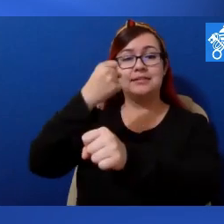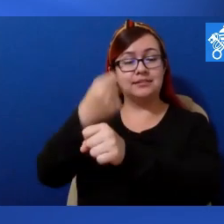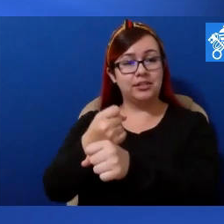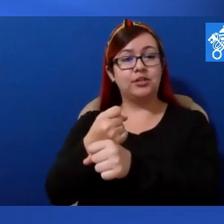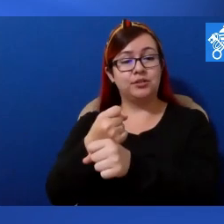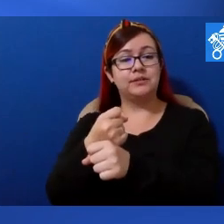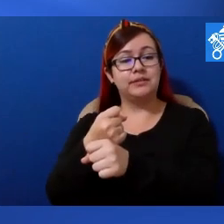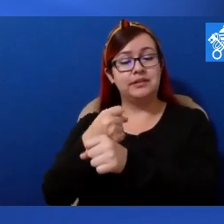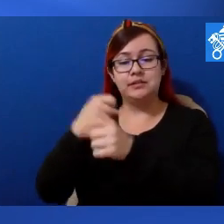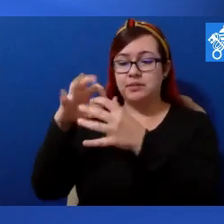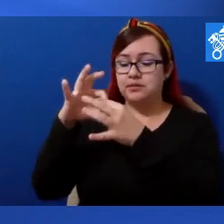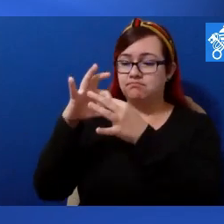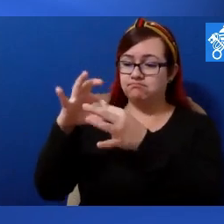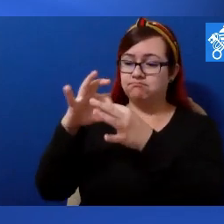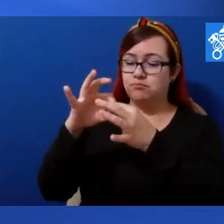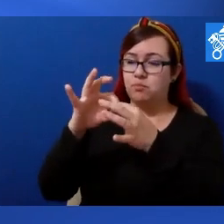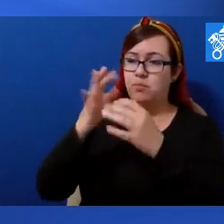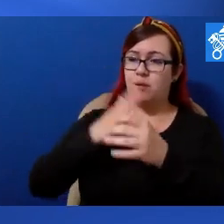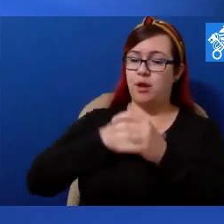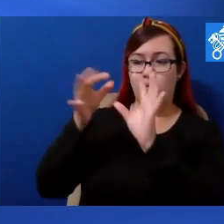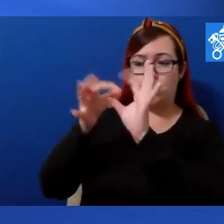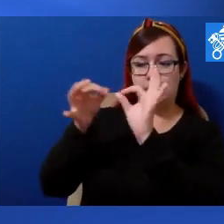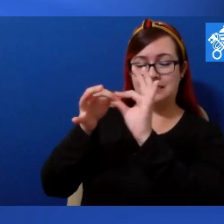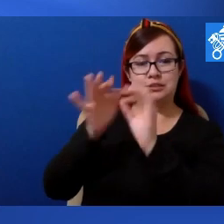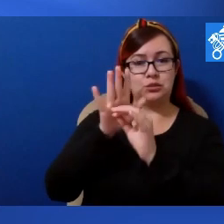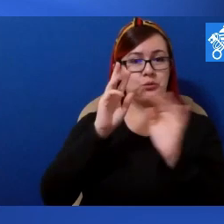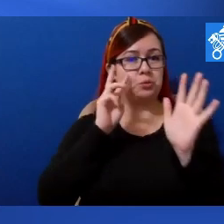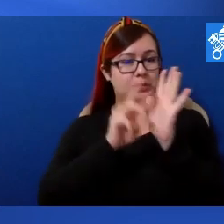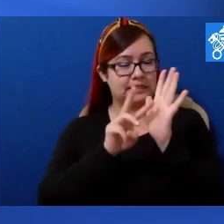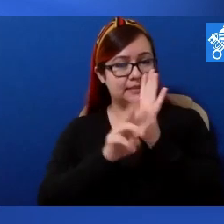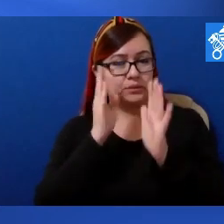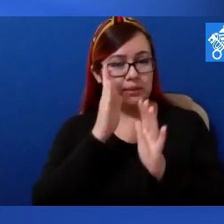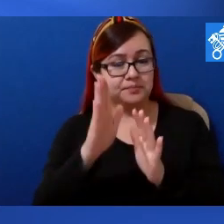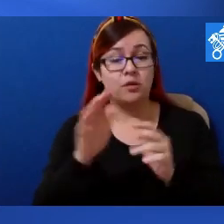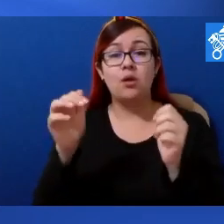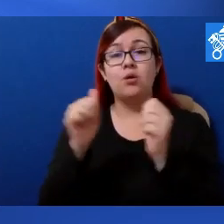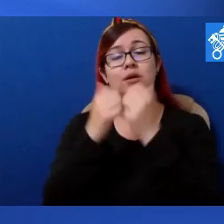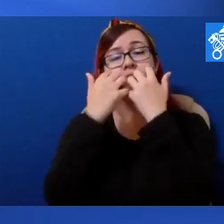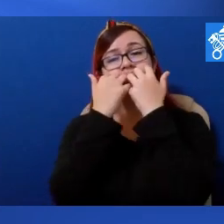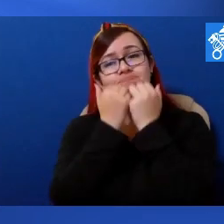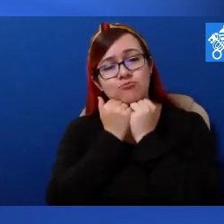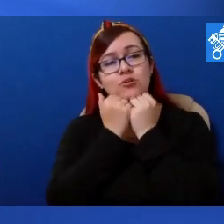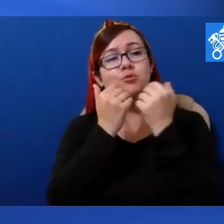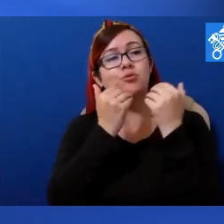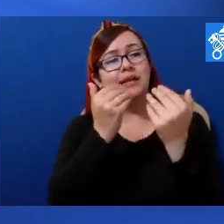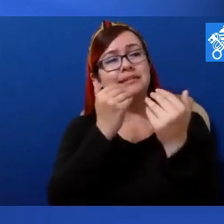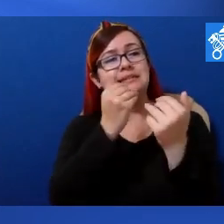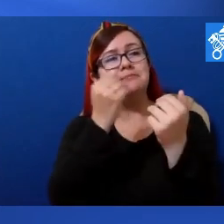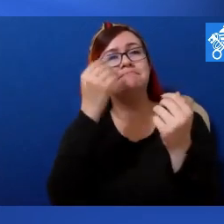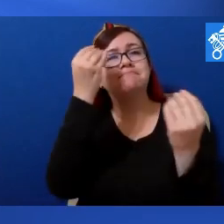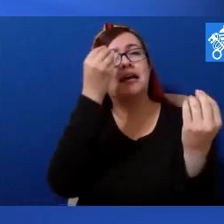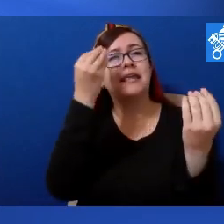Now we have the greeting of the Holy Father to the Polish-speaking people. I cordially greet all